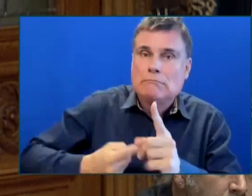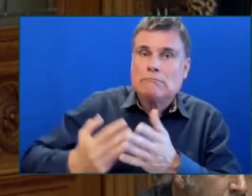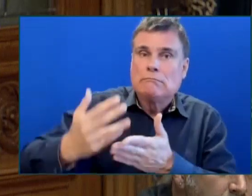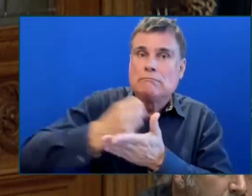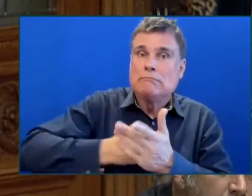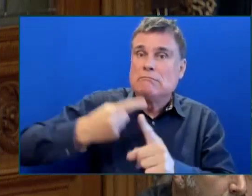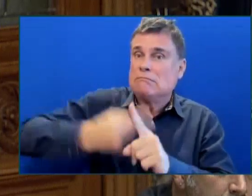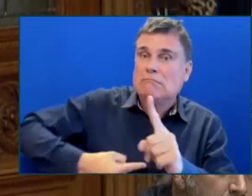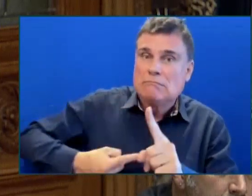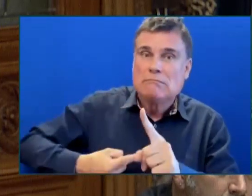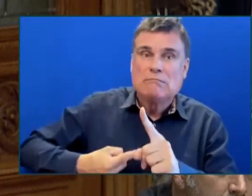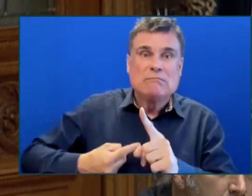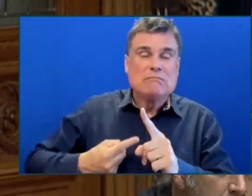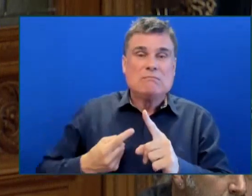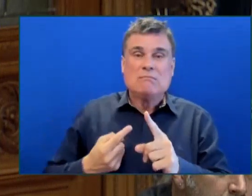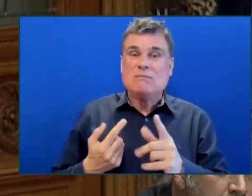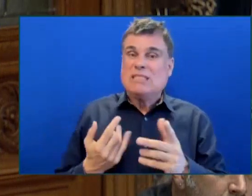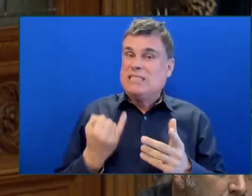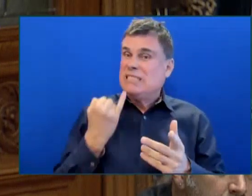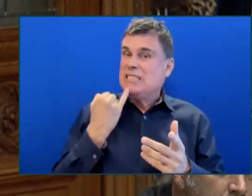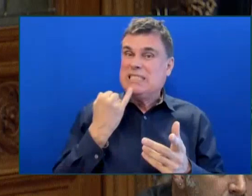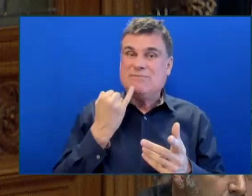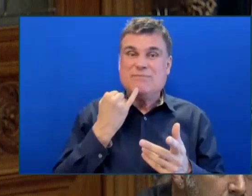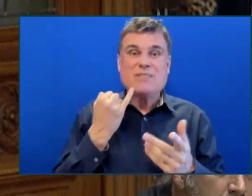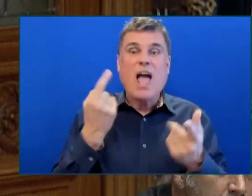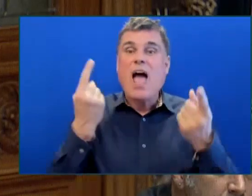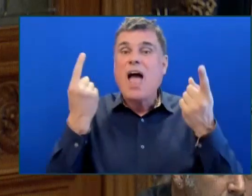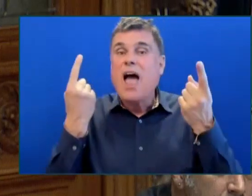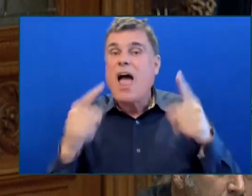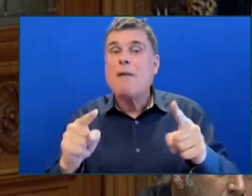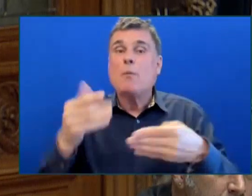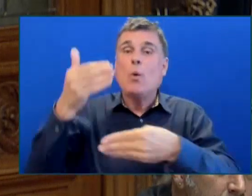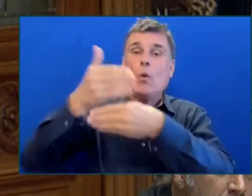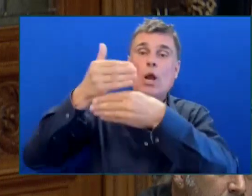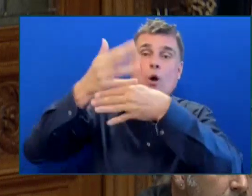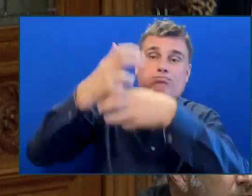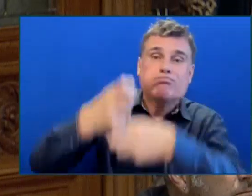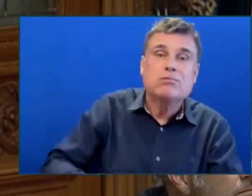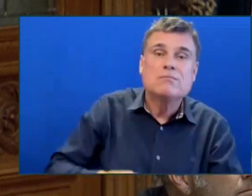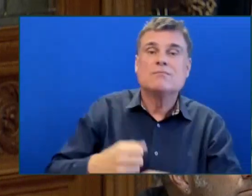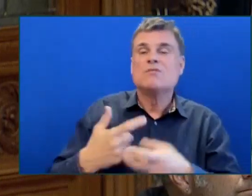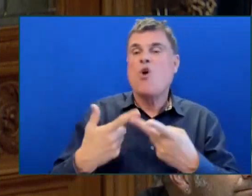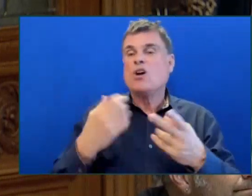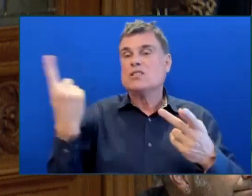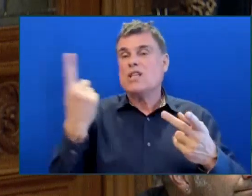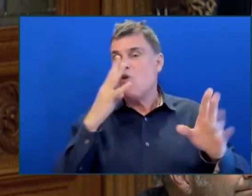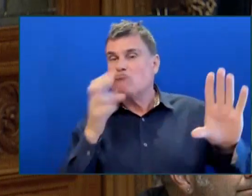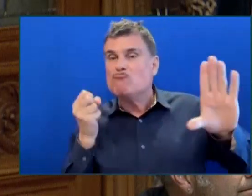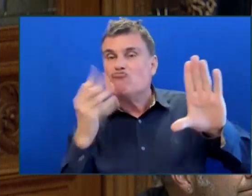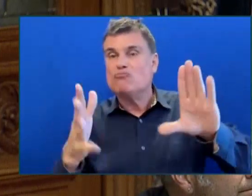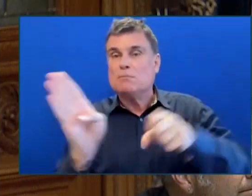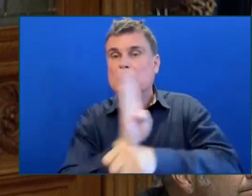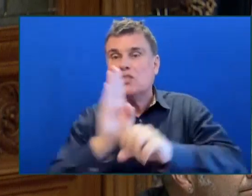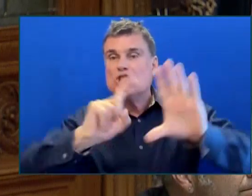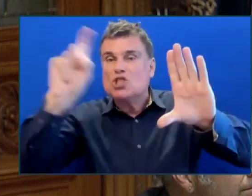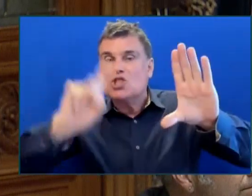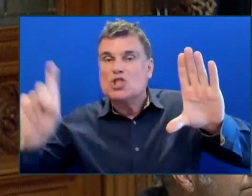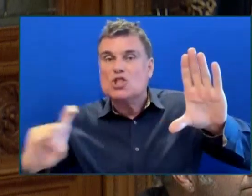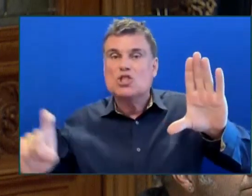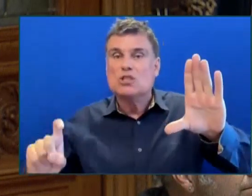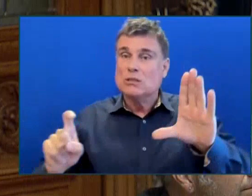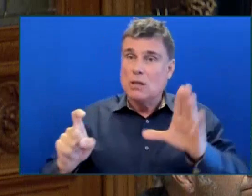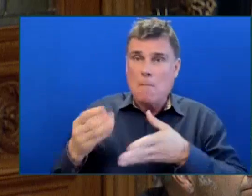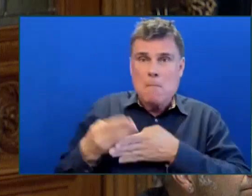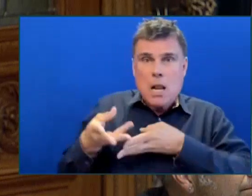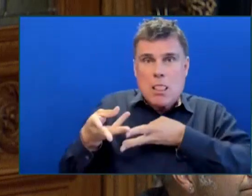attracting customers, employees, small businesses are truly struggling. They're struggling to respond and they're struggling to be heard.